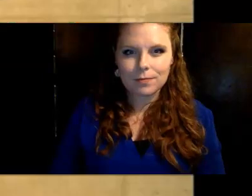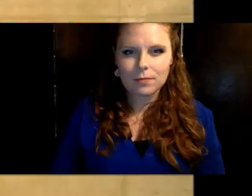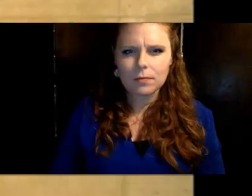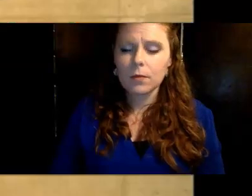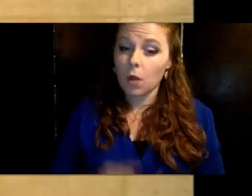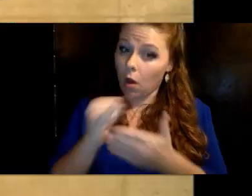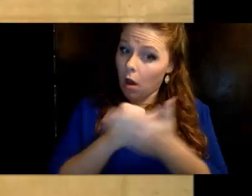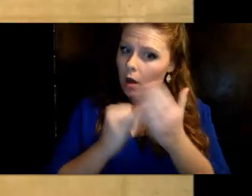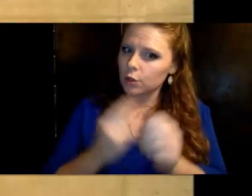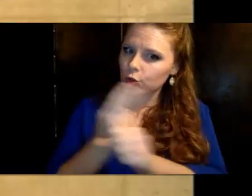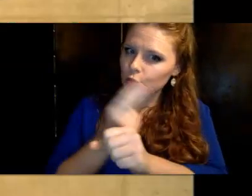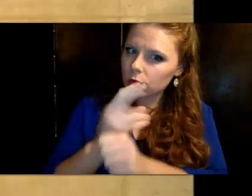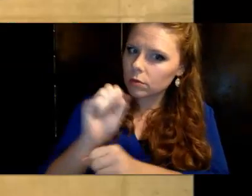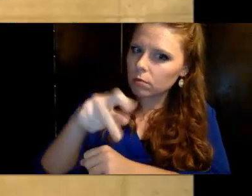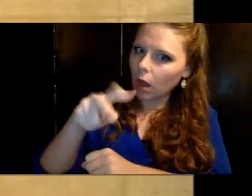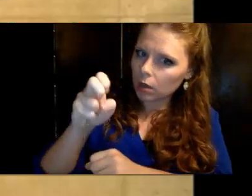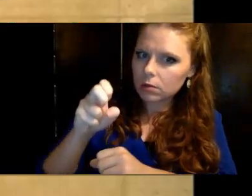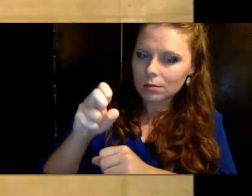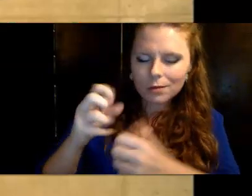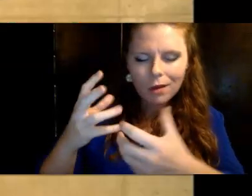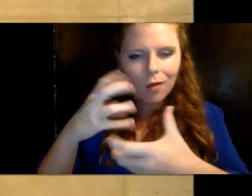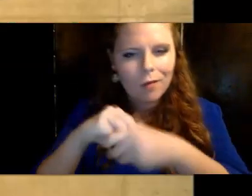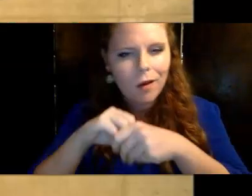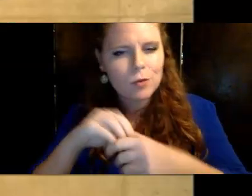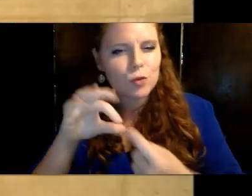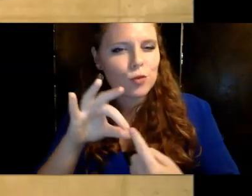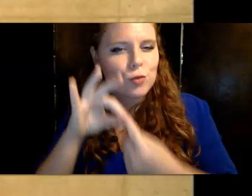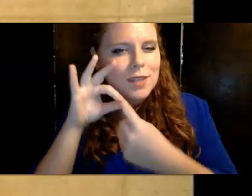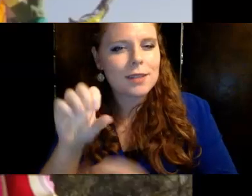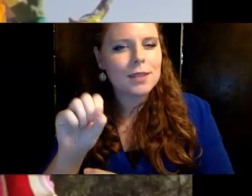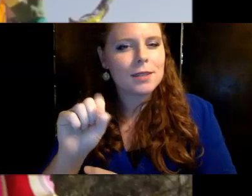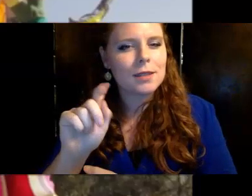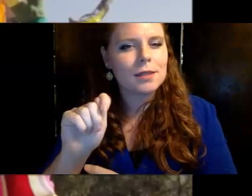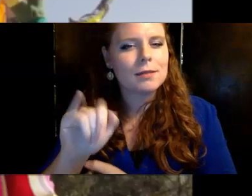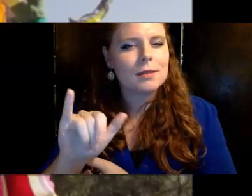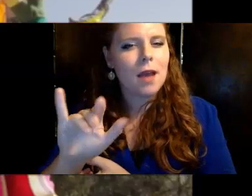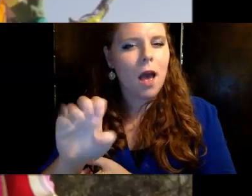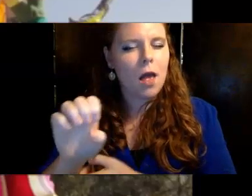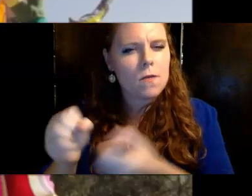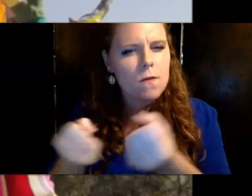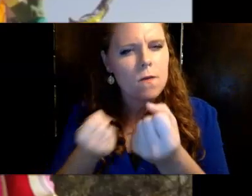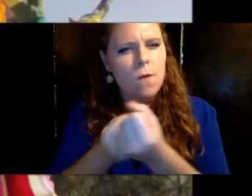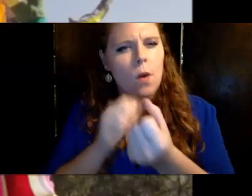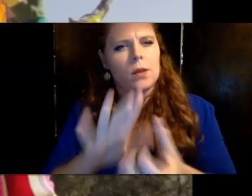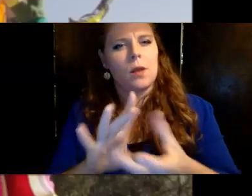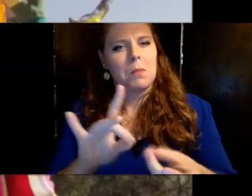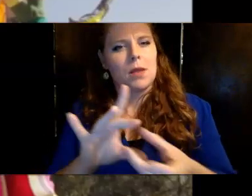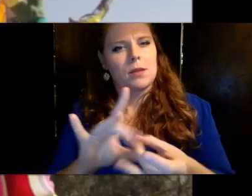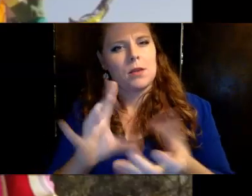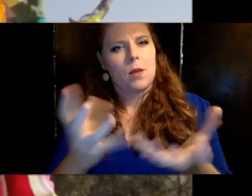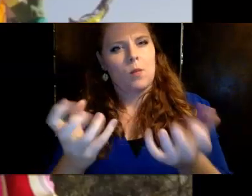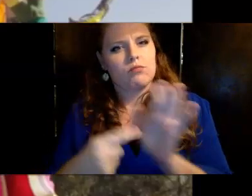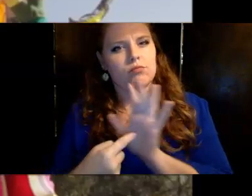How artists use space is one way they are able to create a unique style and reinforce the messages they hope to communicate.